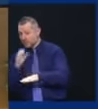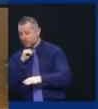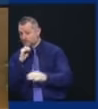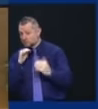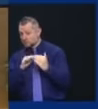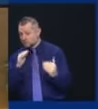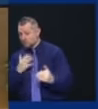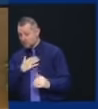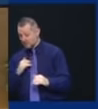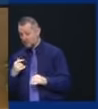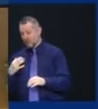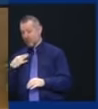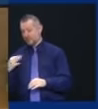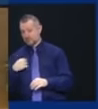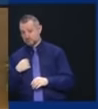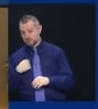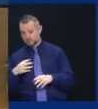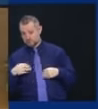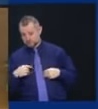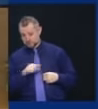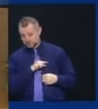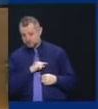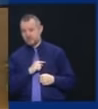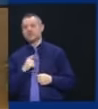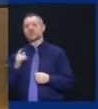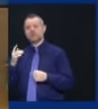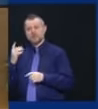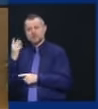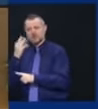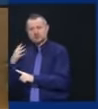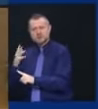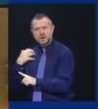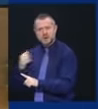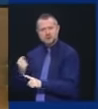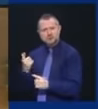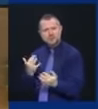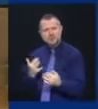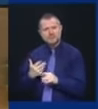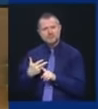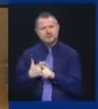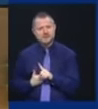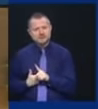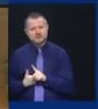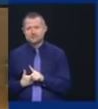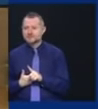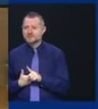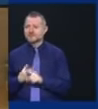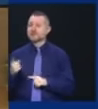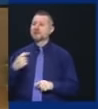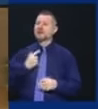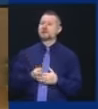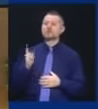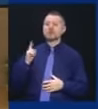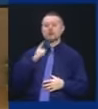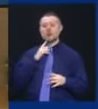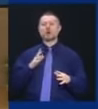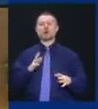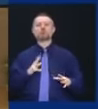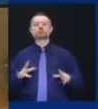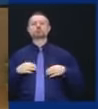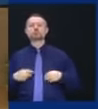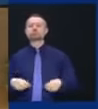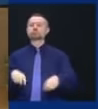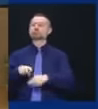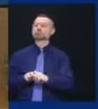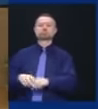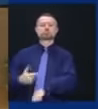eligible, and some risk to yourself. You waited 3 months until last week to get your vaccination. You